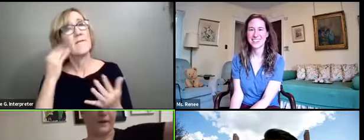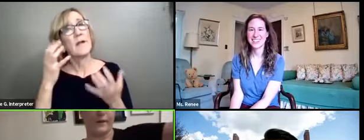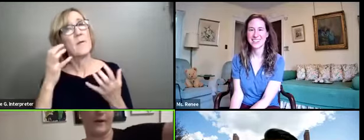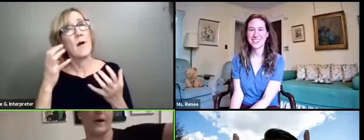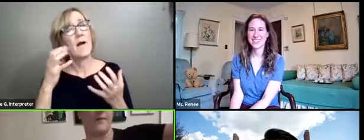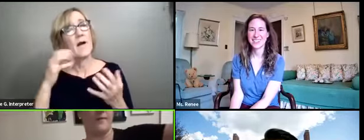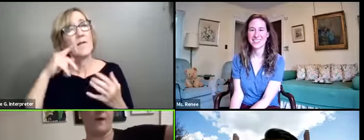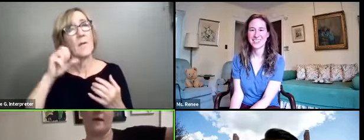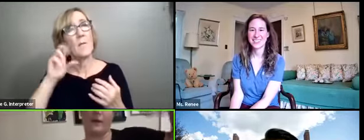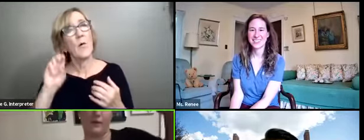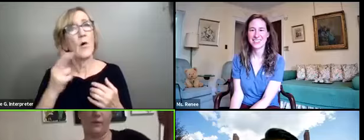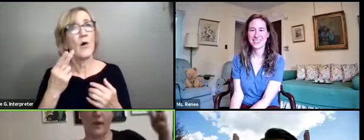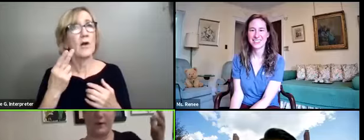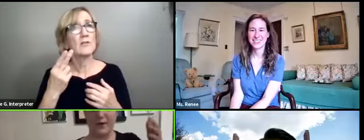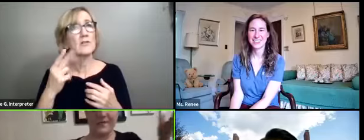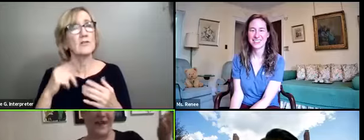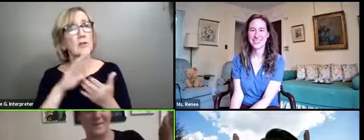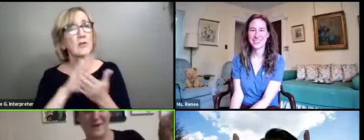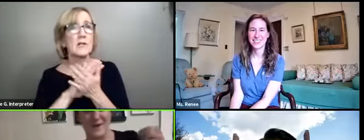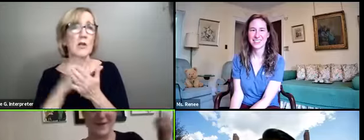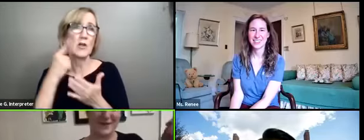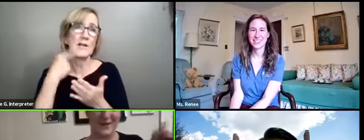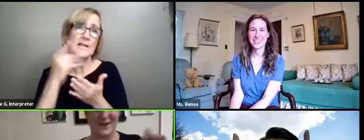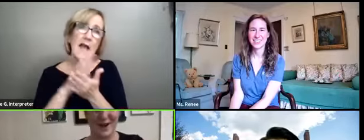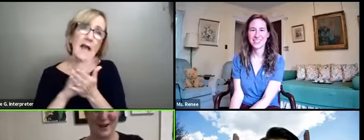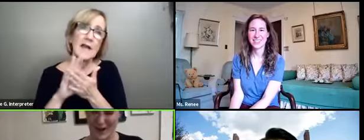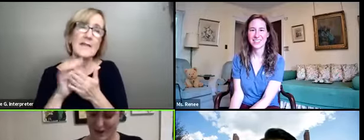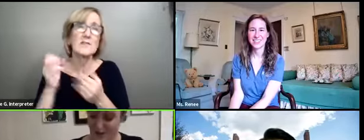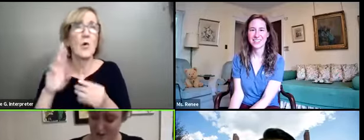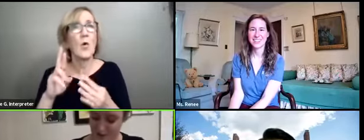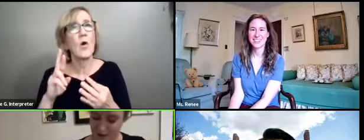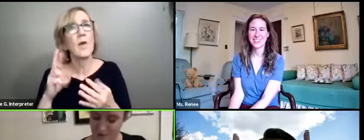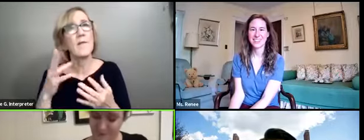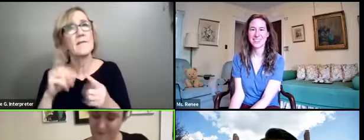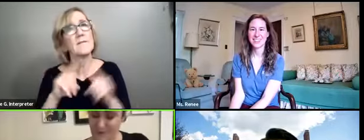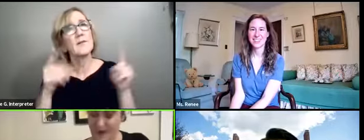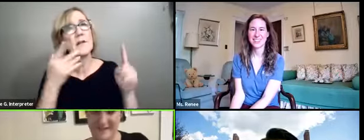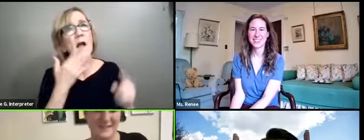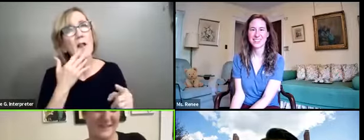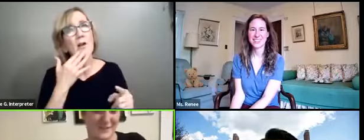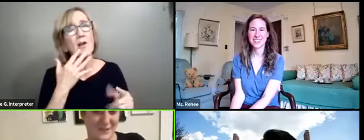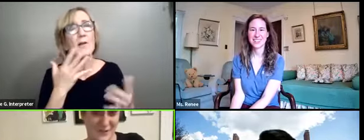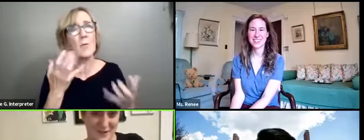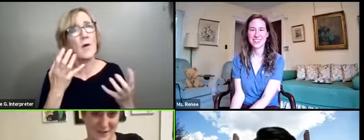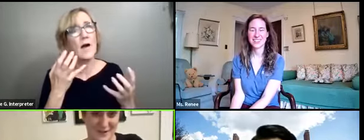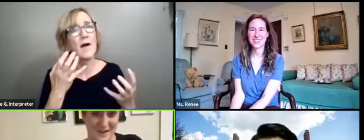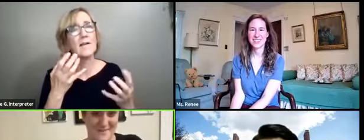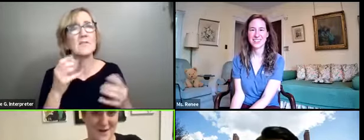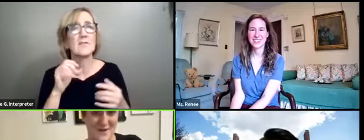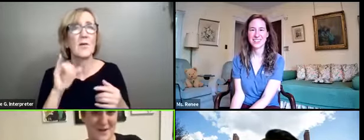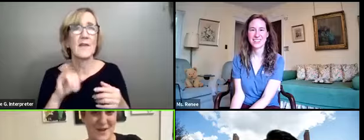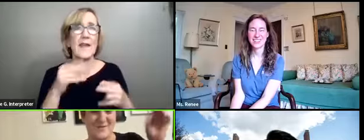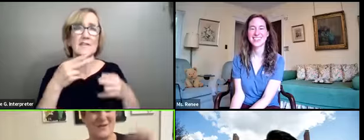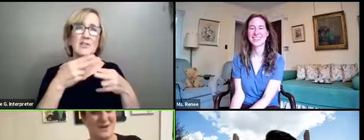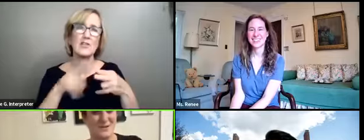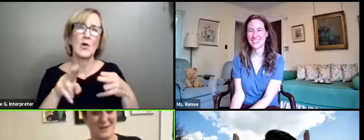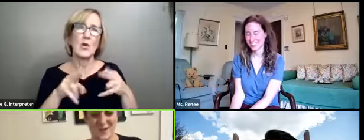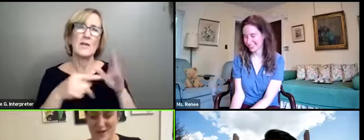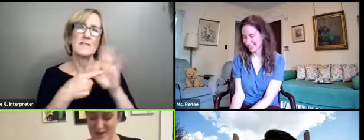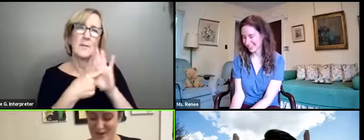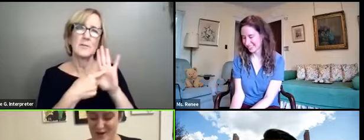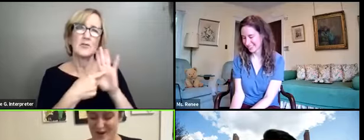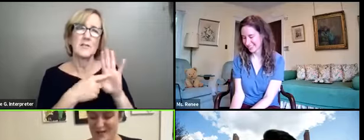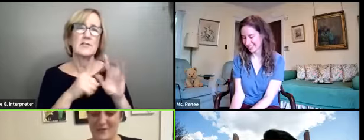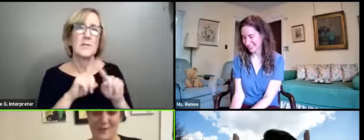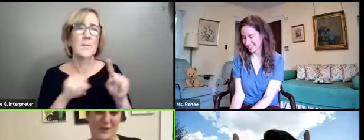better, or they want a little like revamping or a different color. So obviously this is a short little demo, but we do this